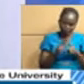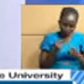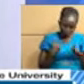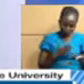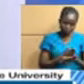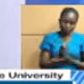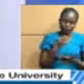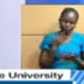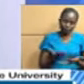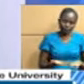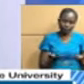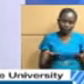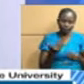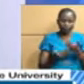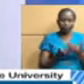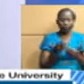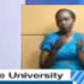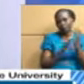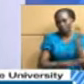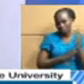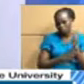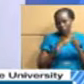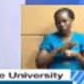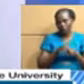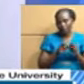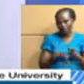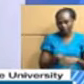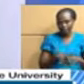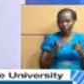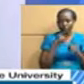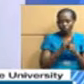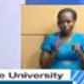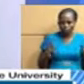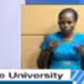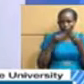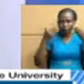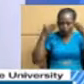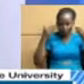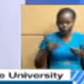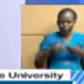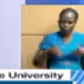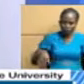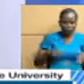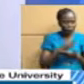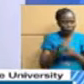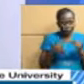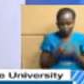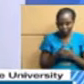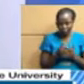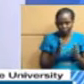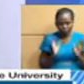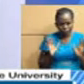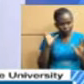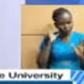us as a country from COVID. So distance yourself, mask, avoid crowds if you must, and as we've